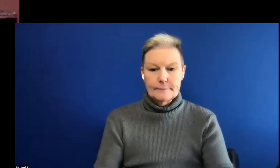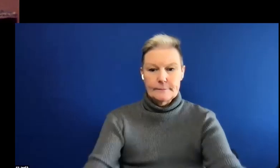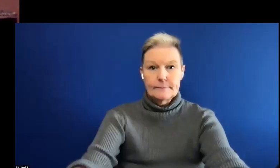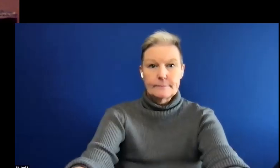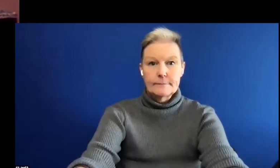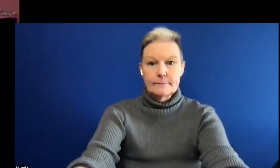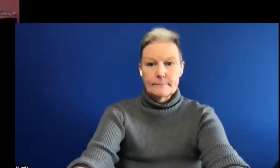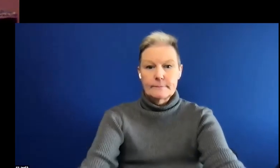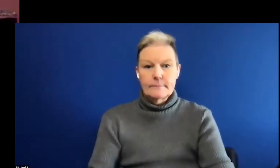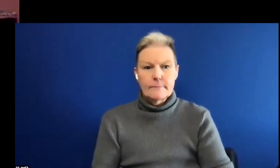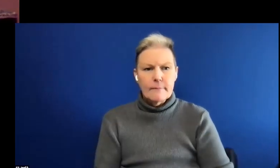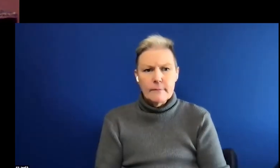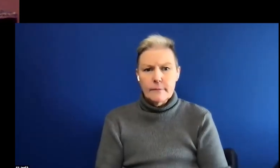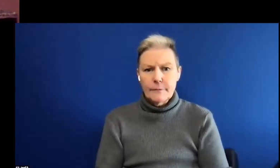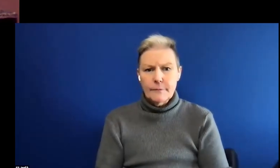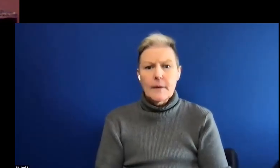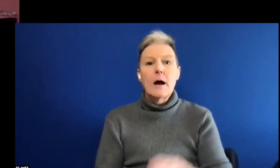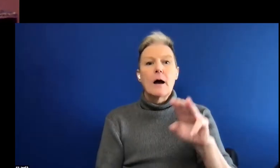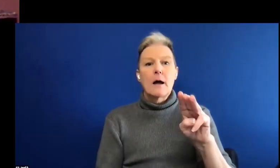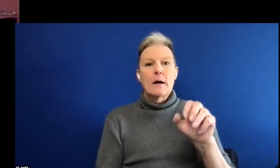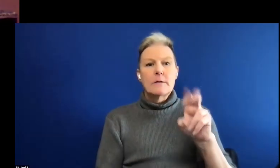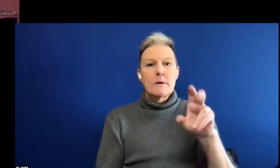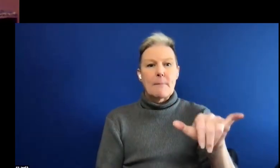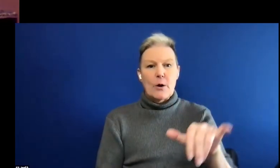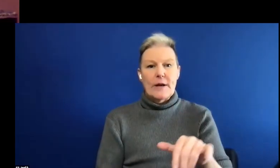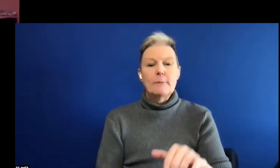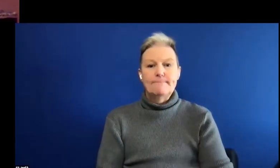start with Mary. Go ahead and unmute yourself.